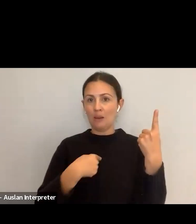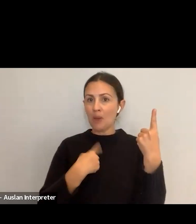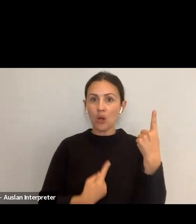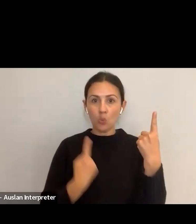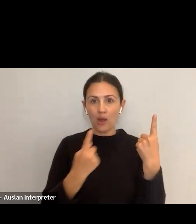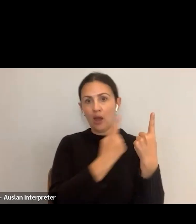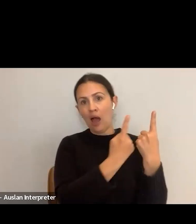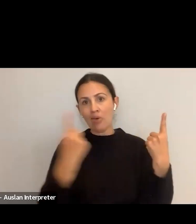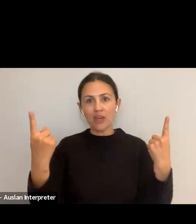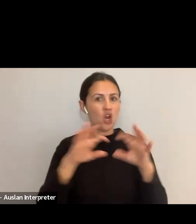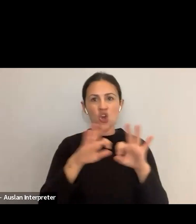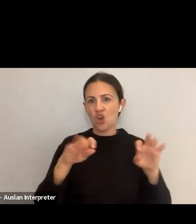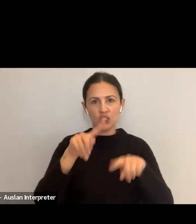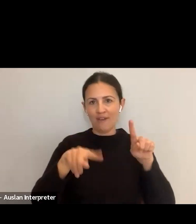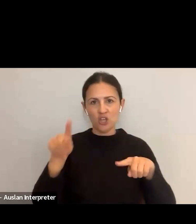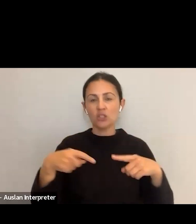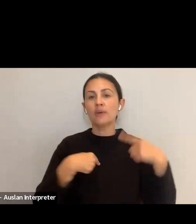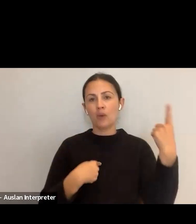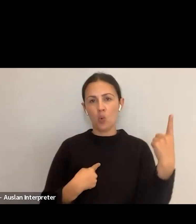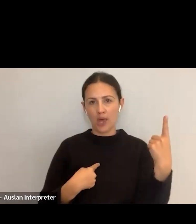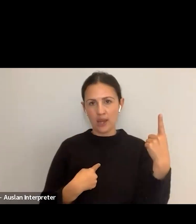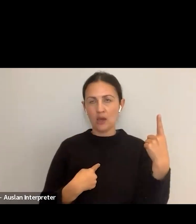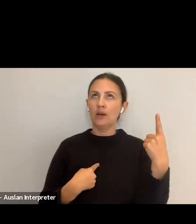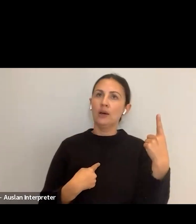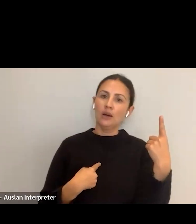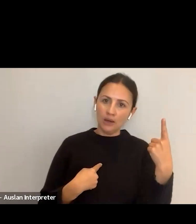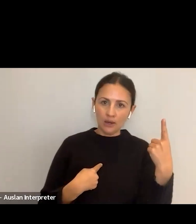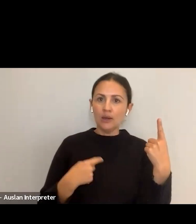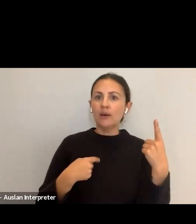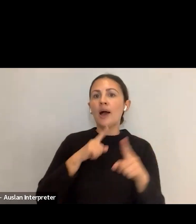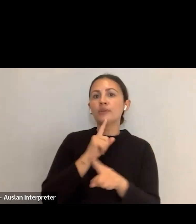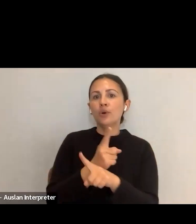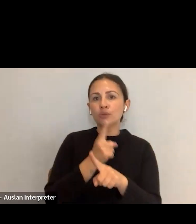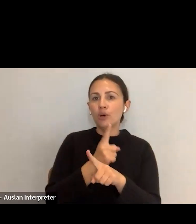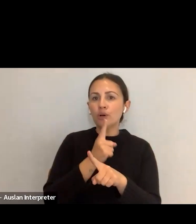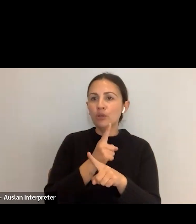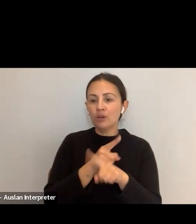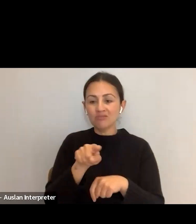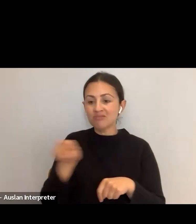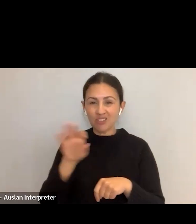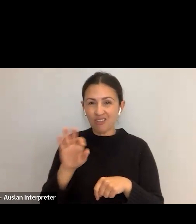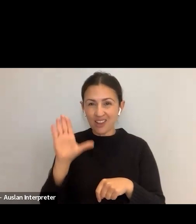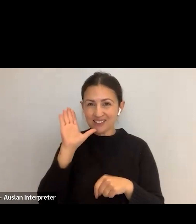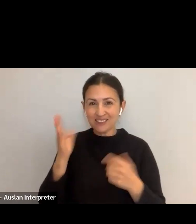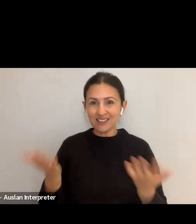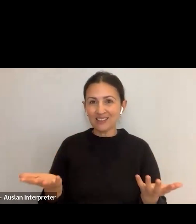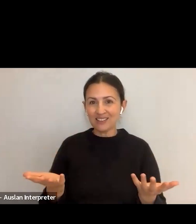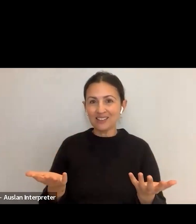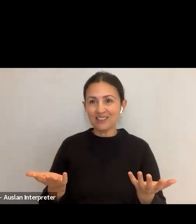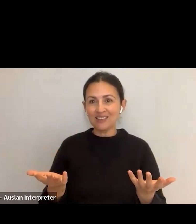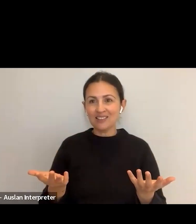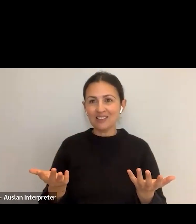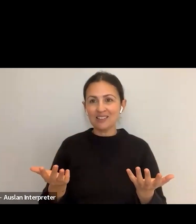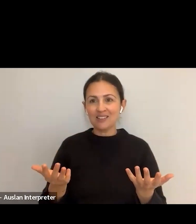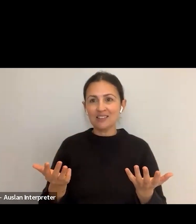I have seen and I've heard from colleagues in similar positions to myself that organizations will